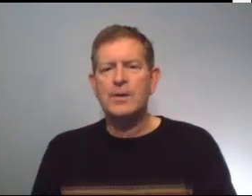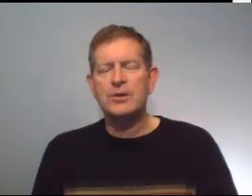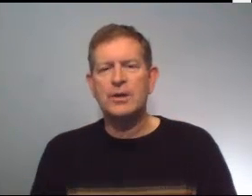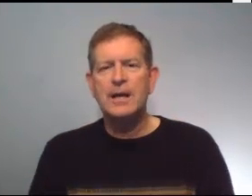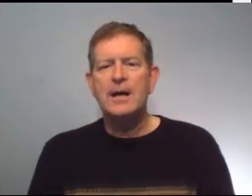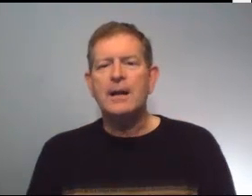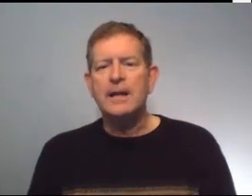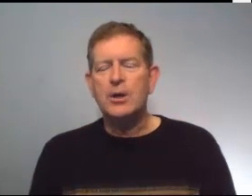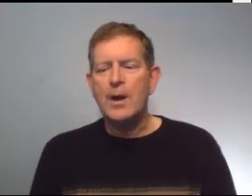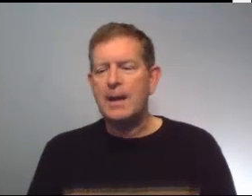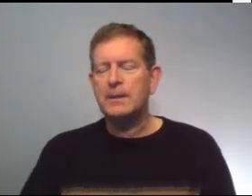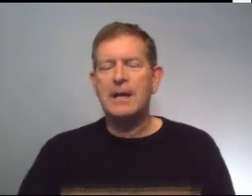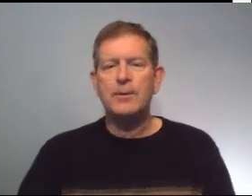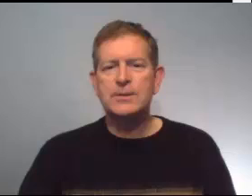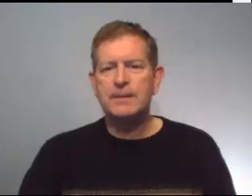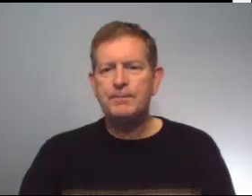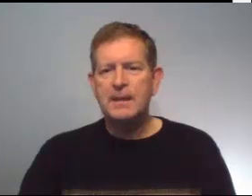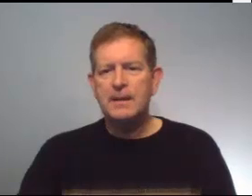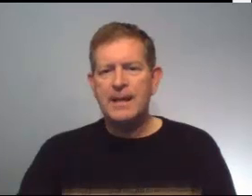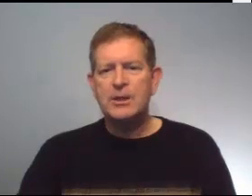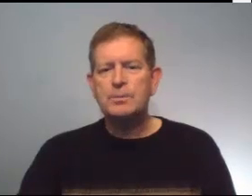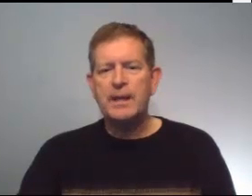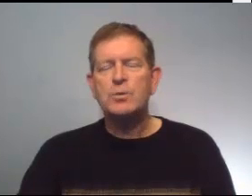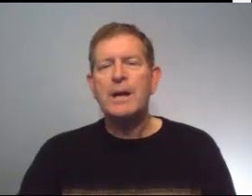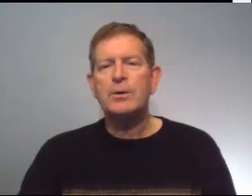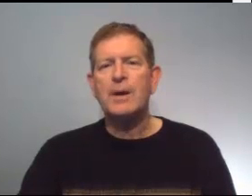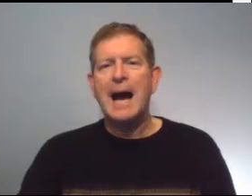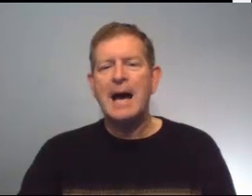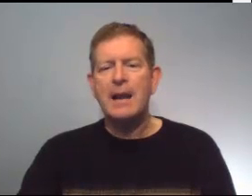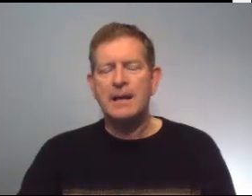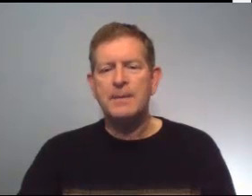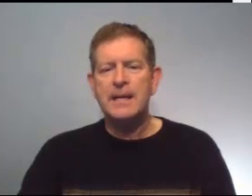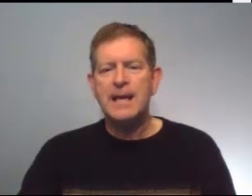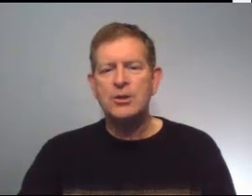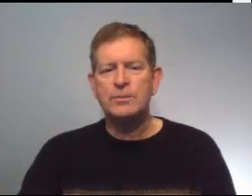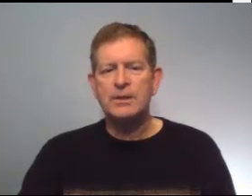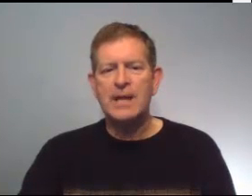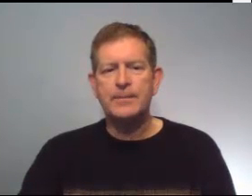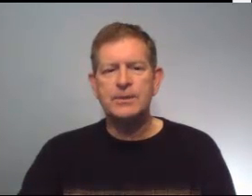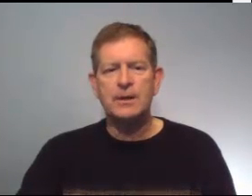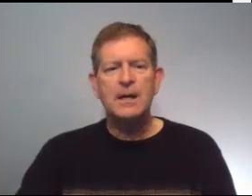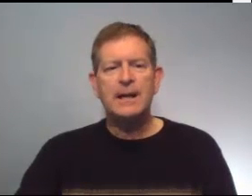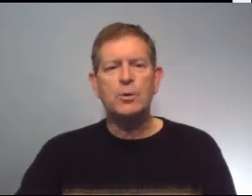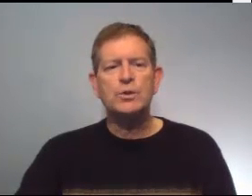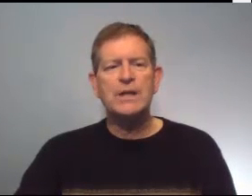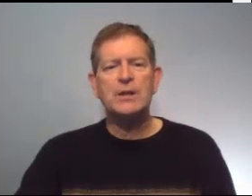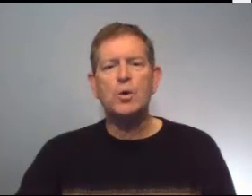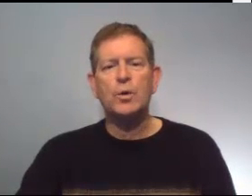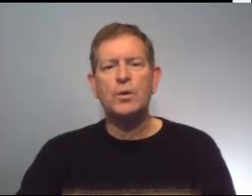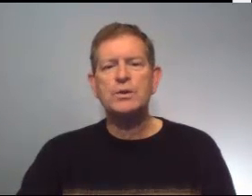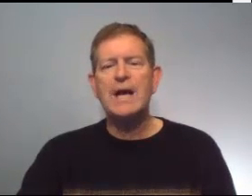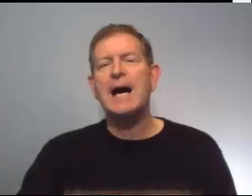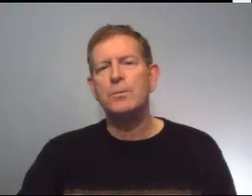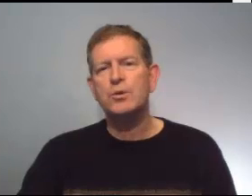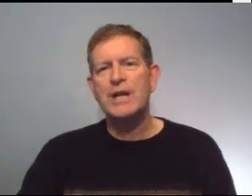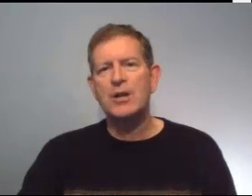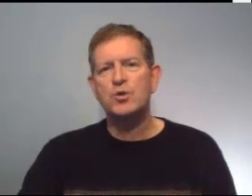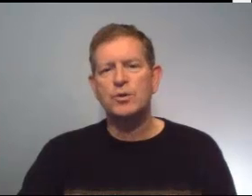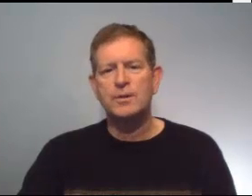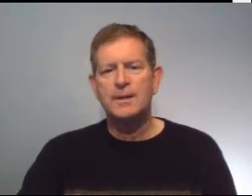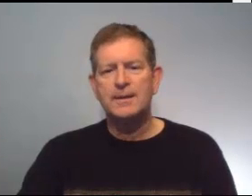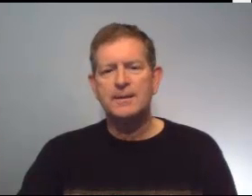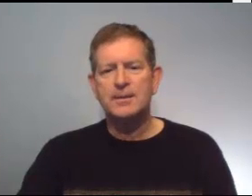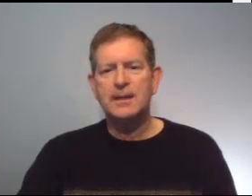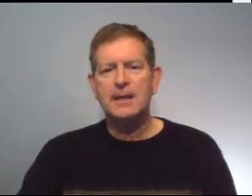another contraction later on, but that explains why you hear al in many examples here. Like usted no conoce al